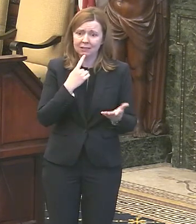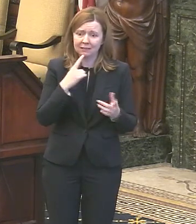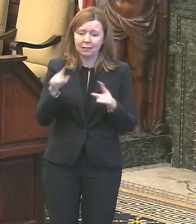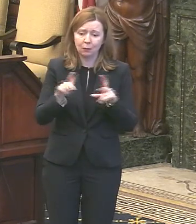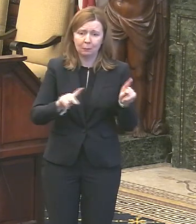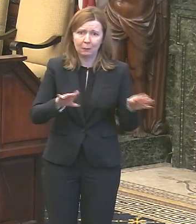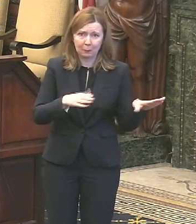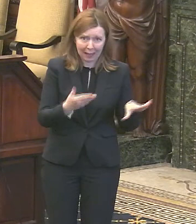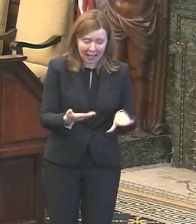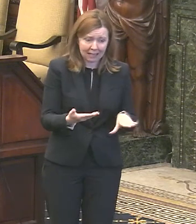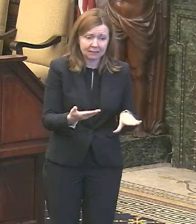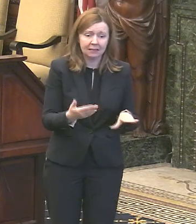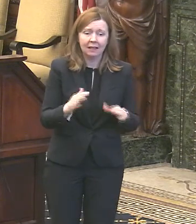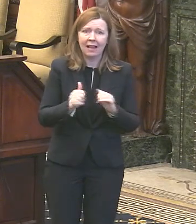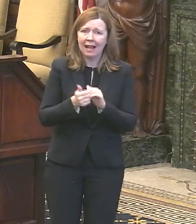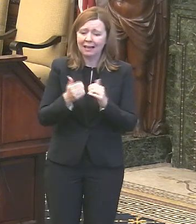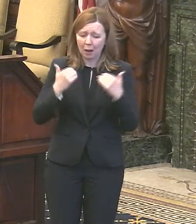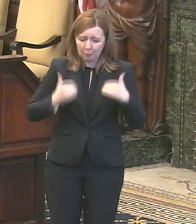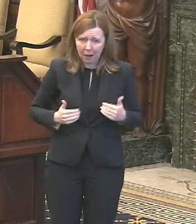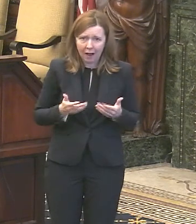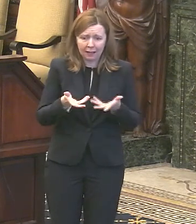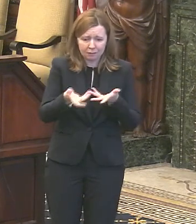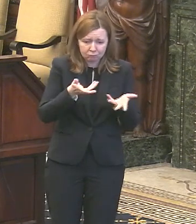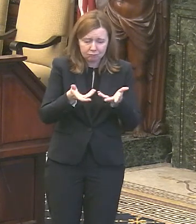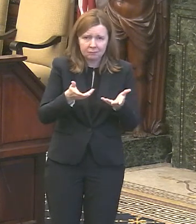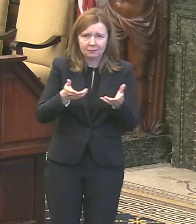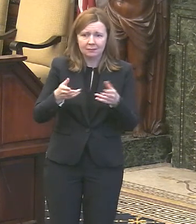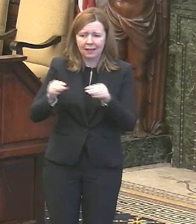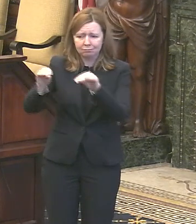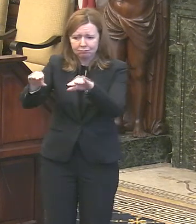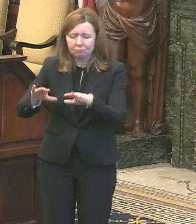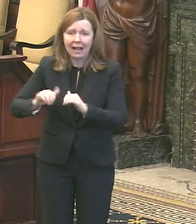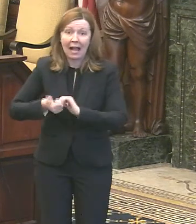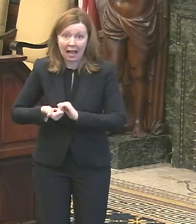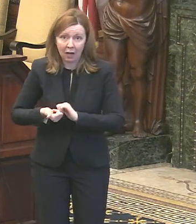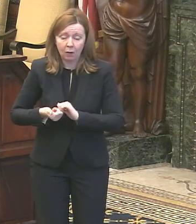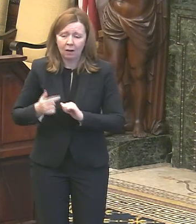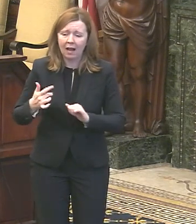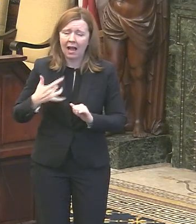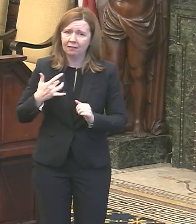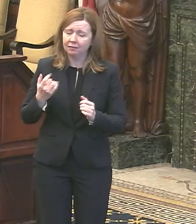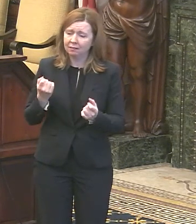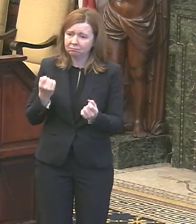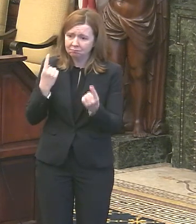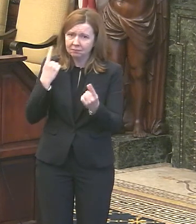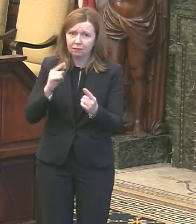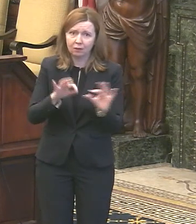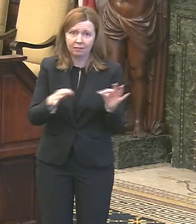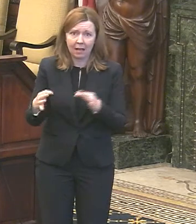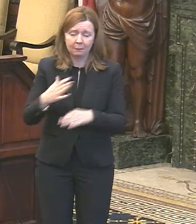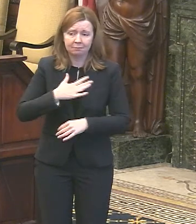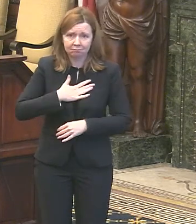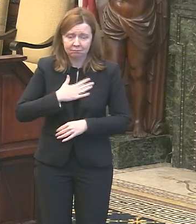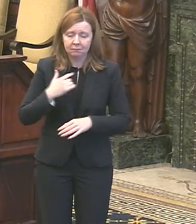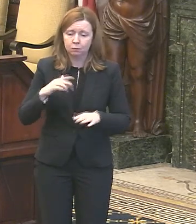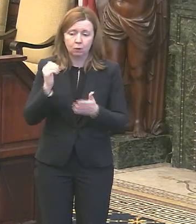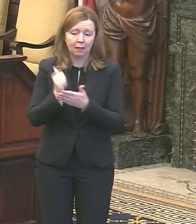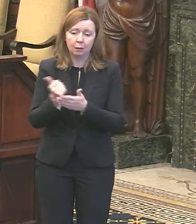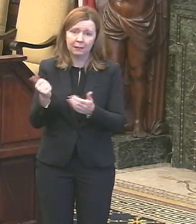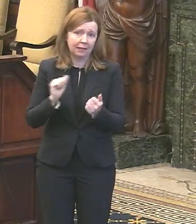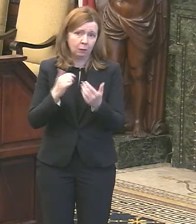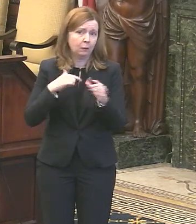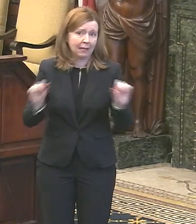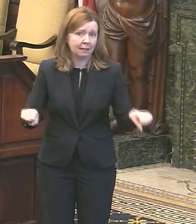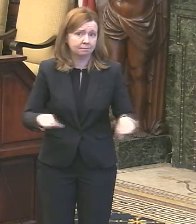people pass and how they're handled and where they lay to rest. And I feel for the family, and if we can help in any way, we're here to do